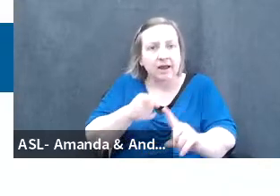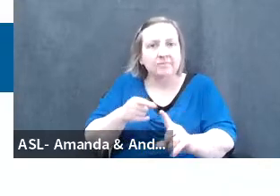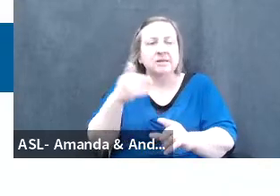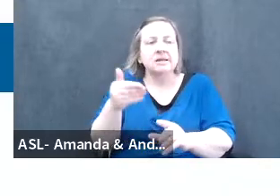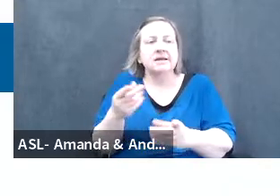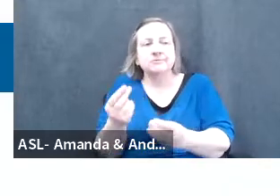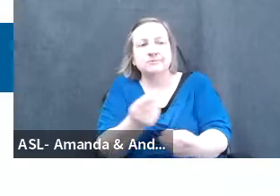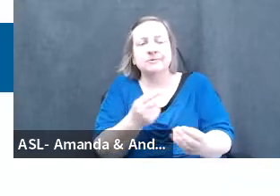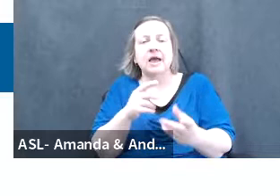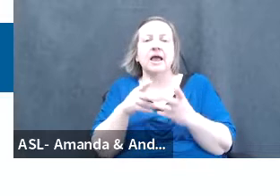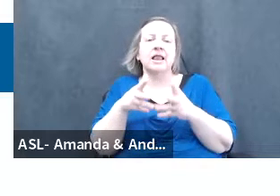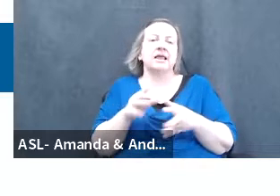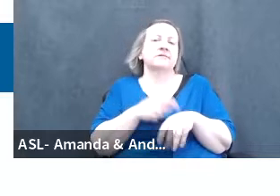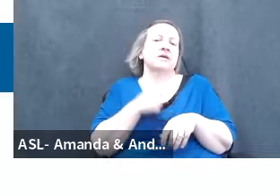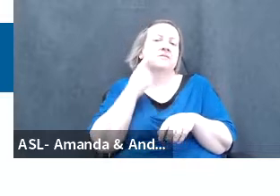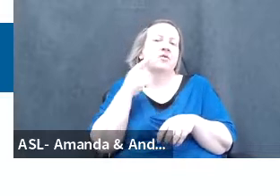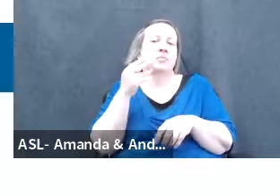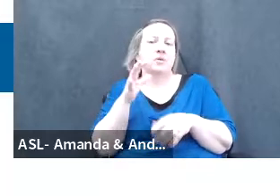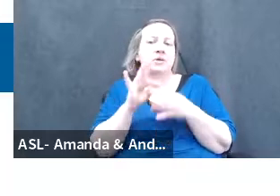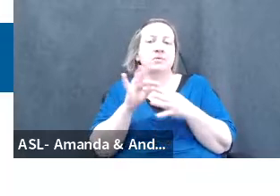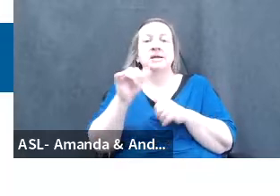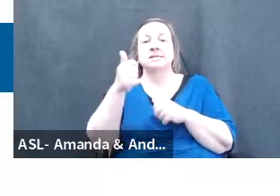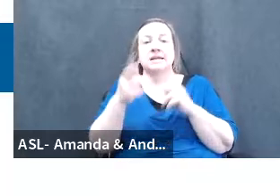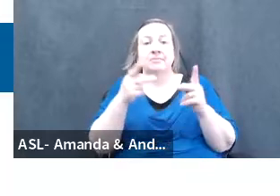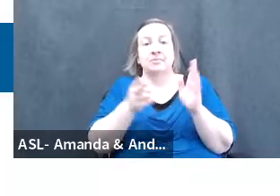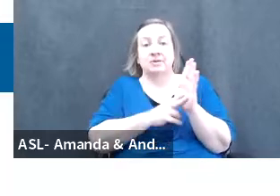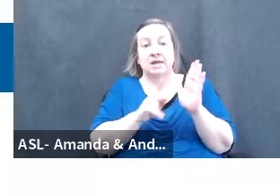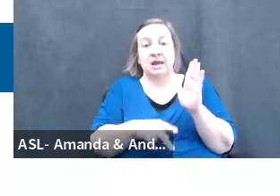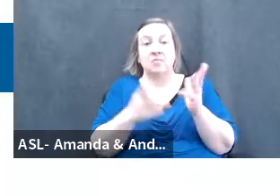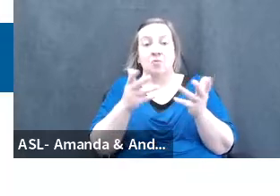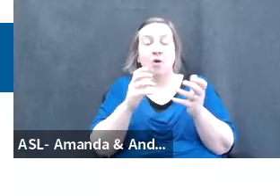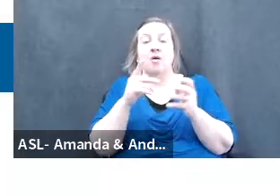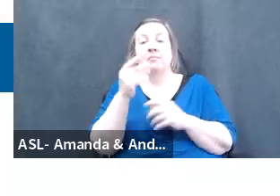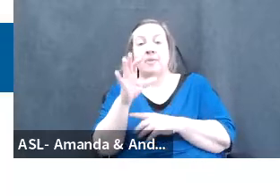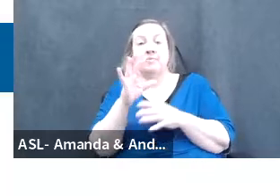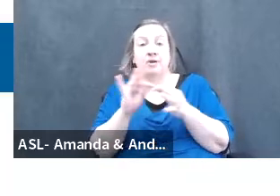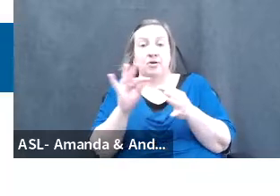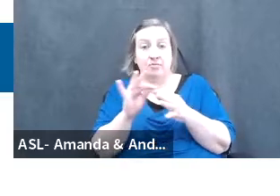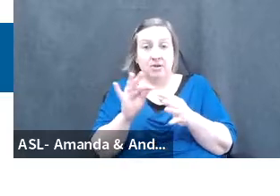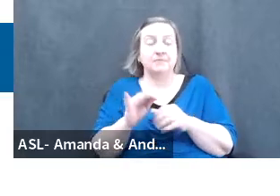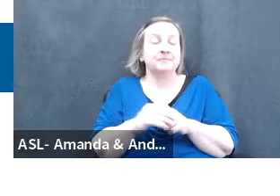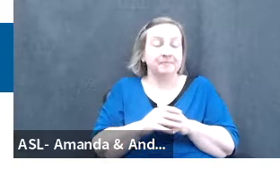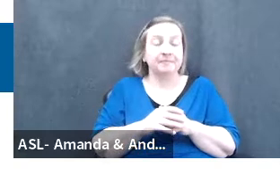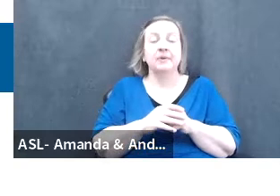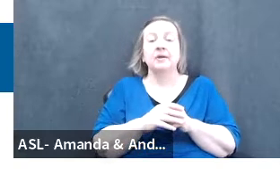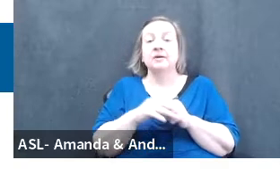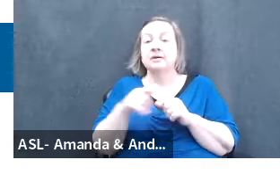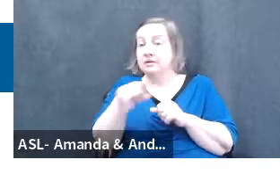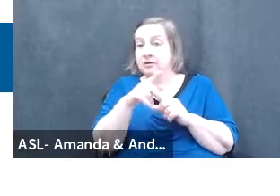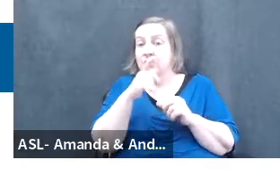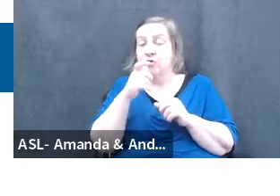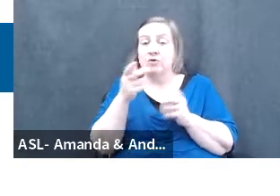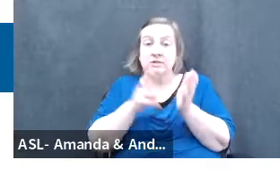public comment. And we have 10 people signed up for public comment today. As ever, those of you who signed up for public